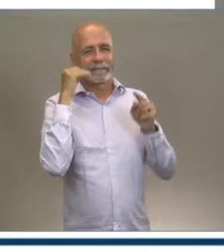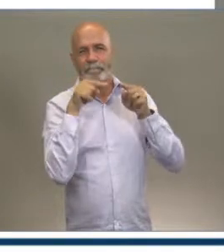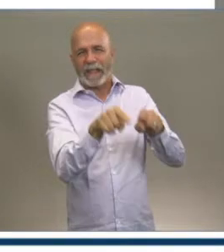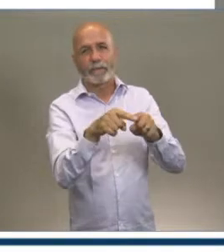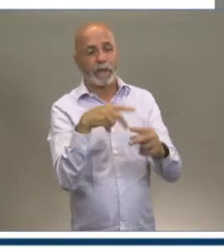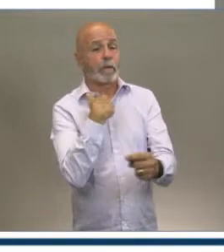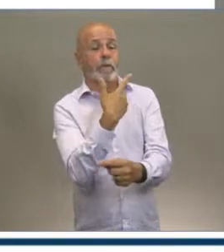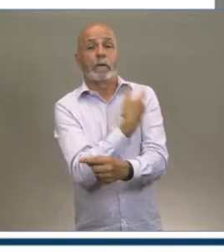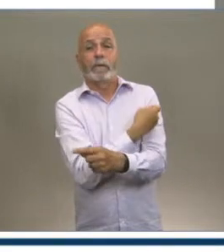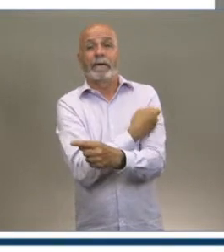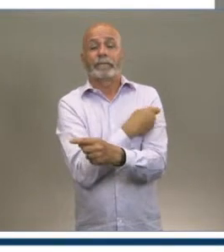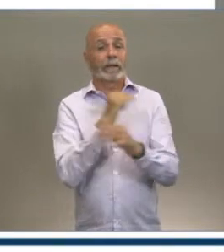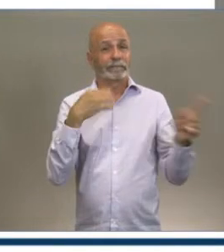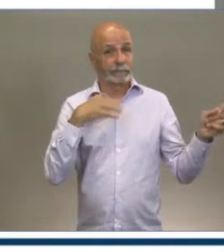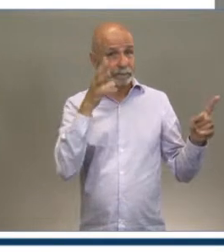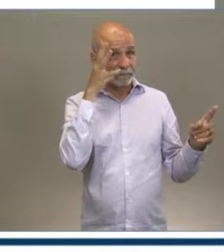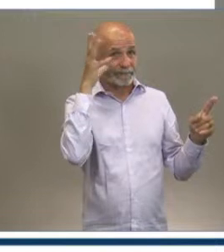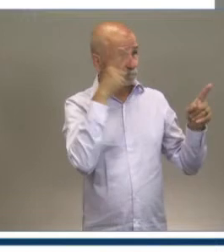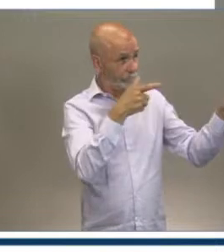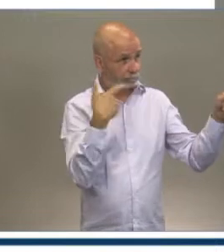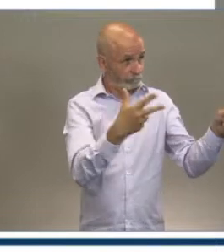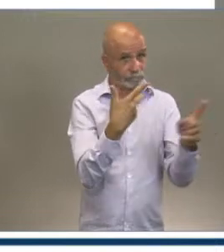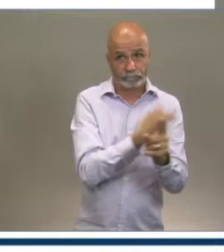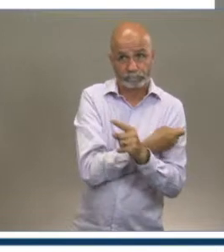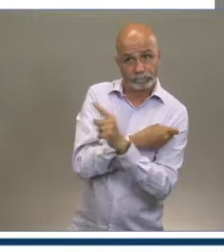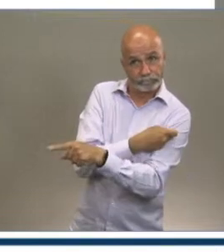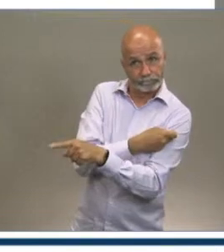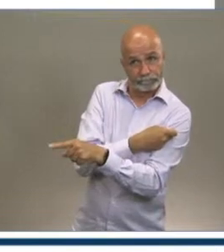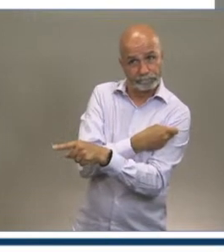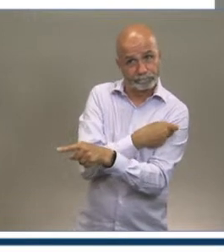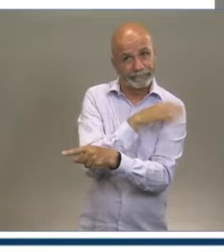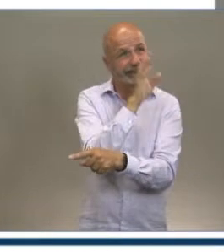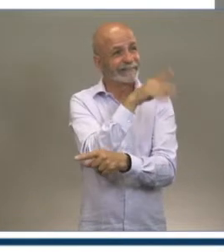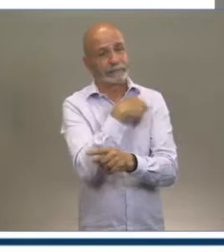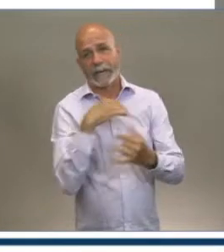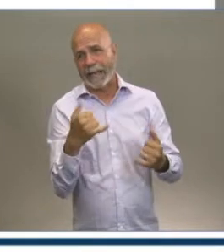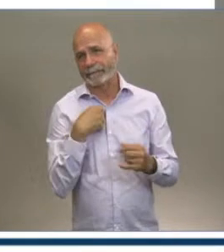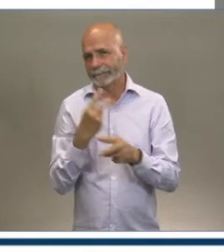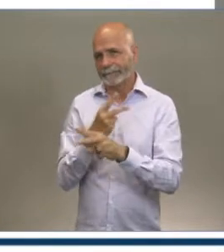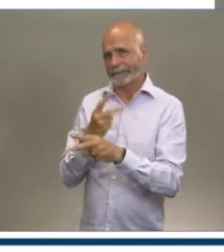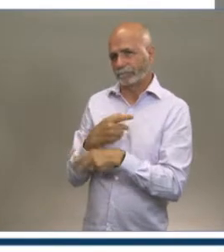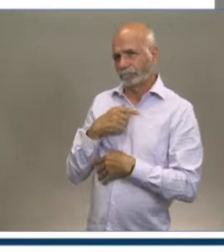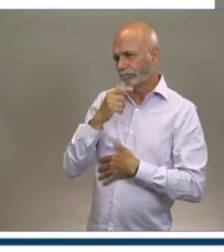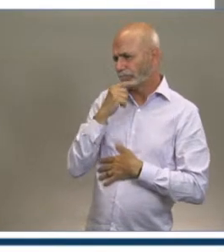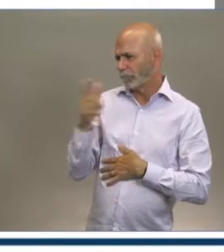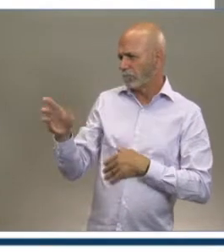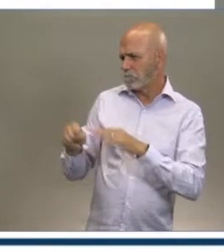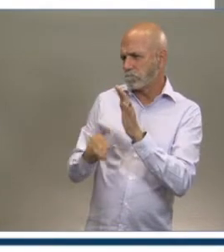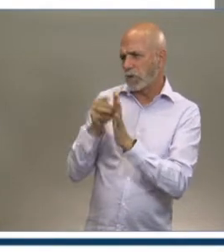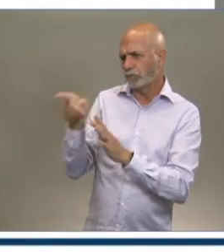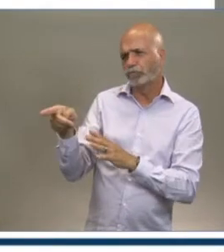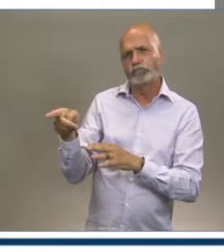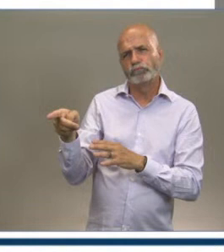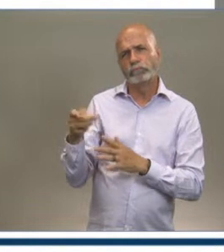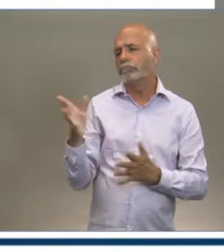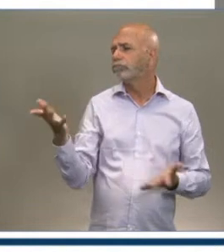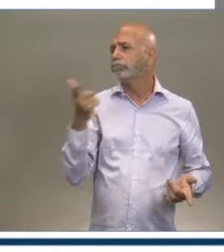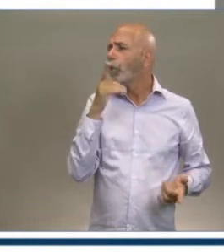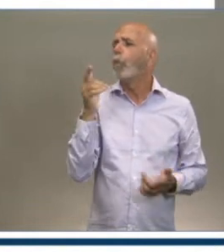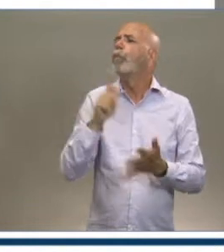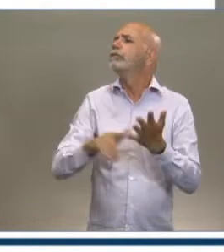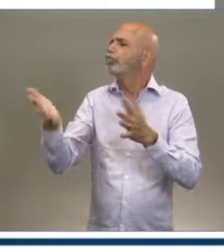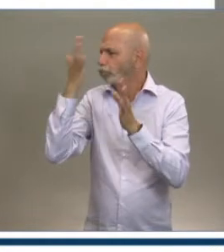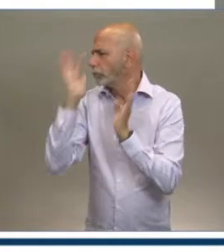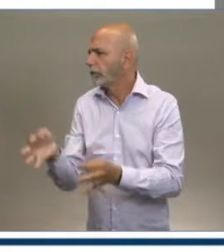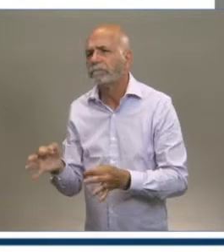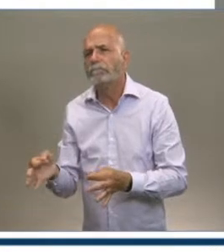parental consent, but if people are judged to be a mature minor, they can give their own consent. And that is not unique to COVID vaccine.